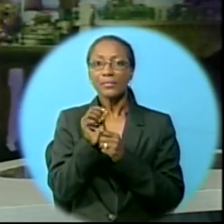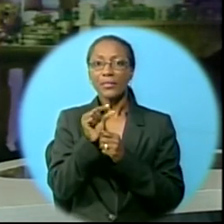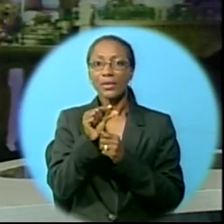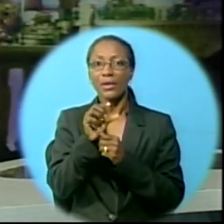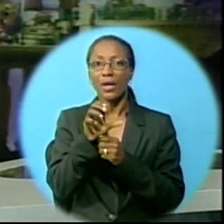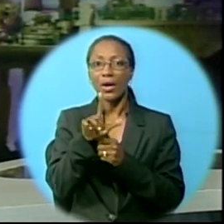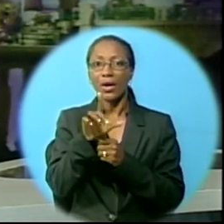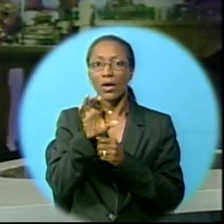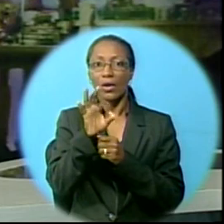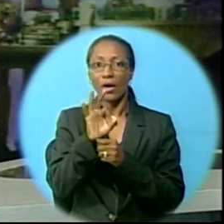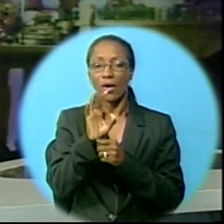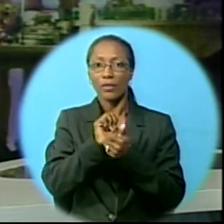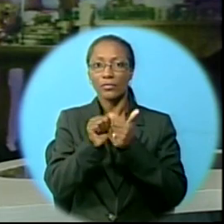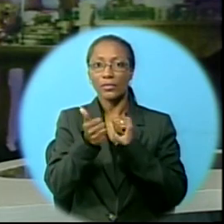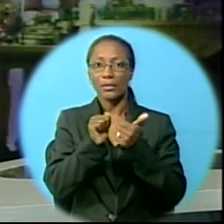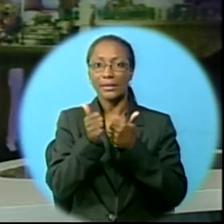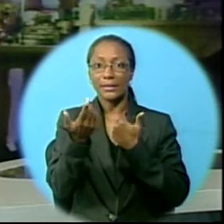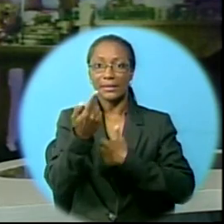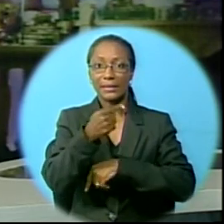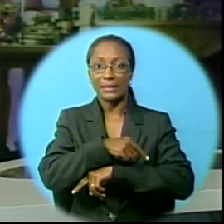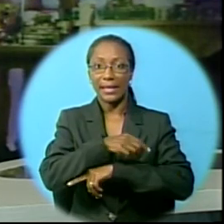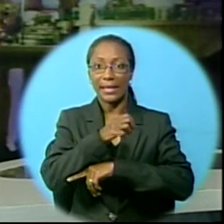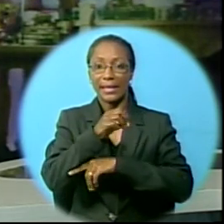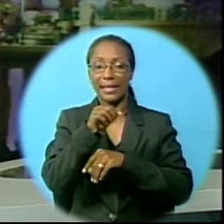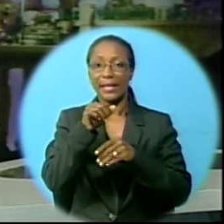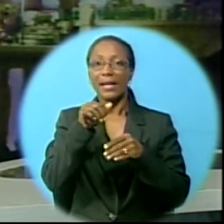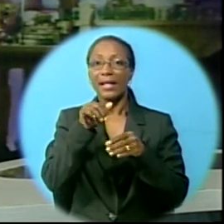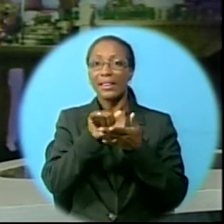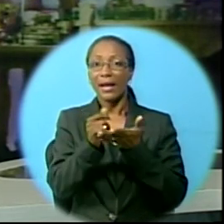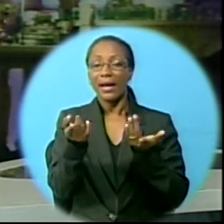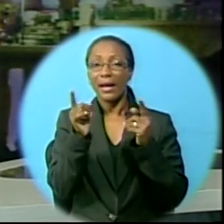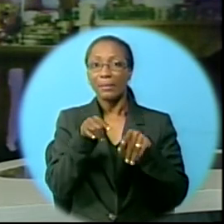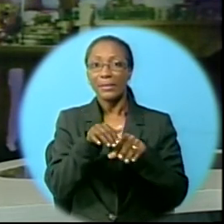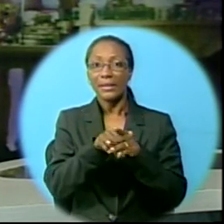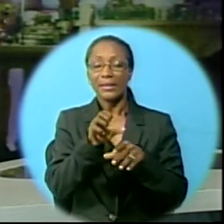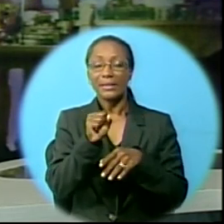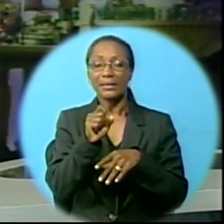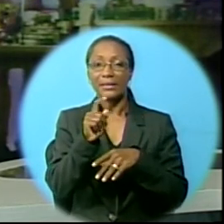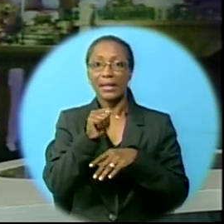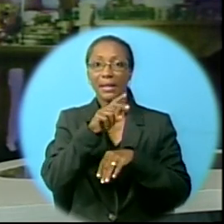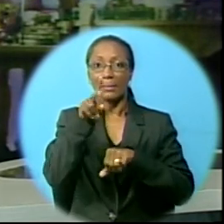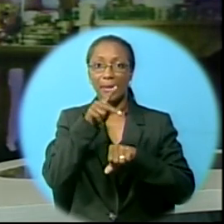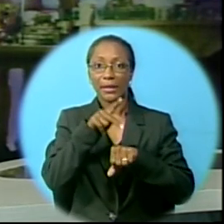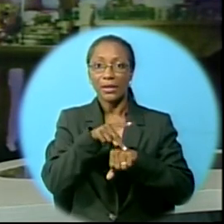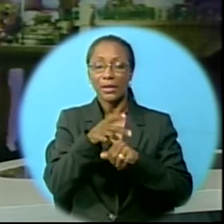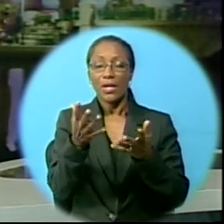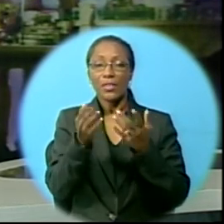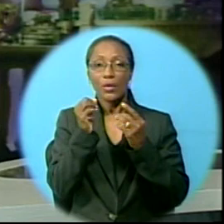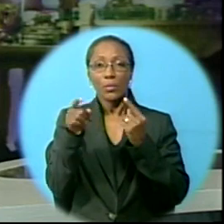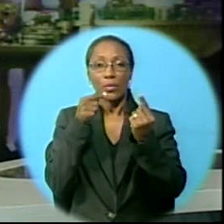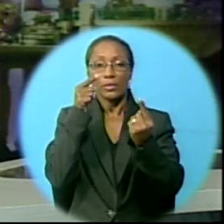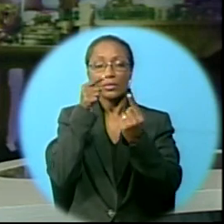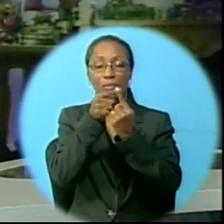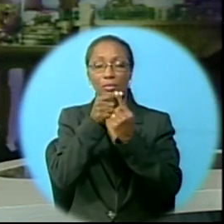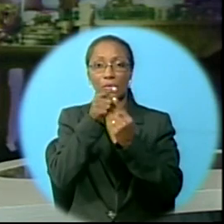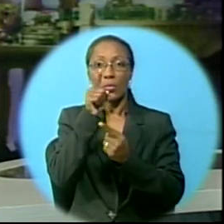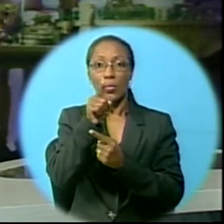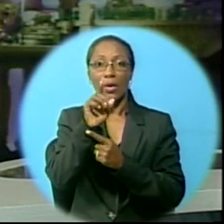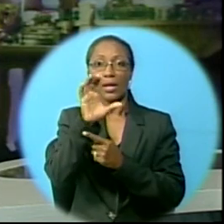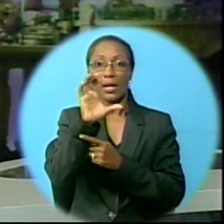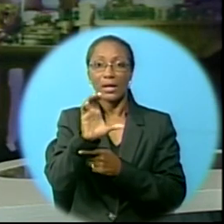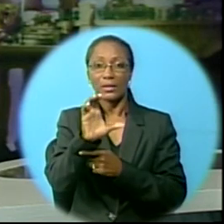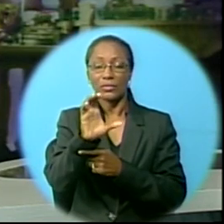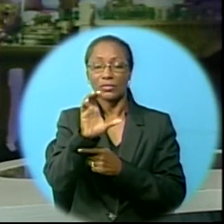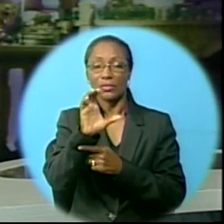Royal Westmoreland Course in St. Peter today. The aim was to raise $100,000 to assist in the operation costs of running